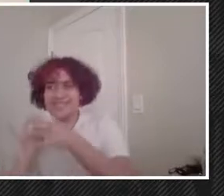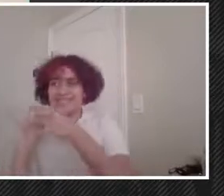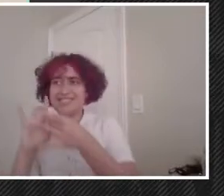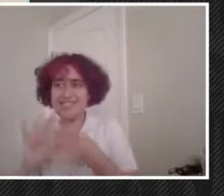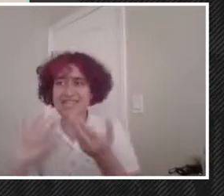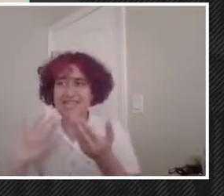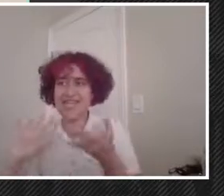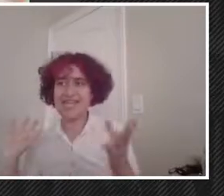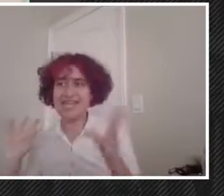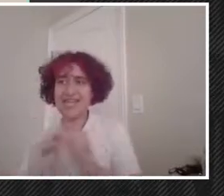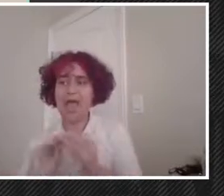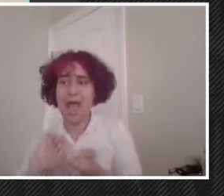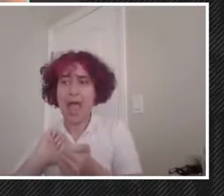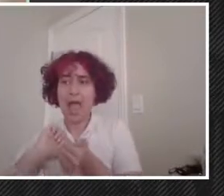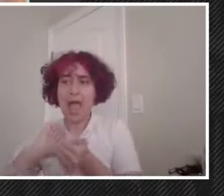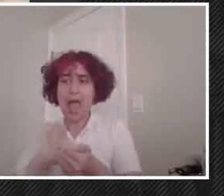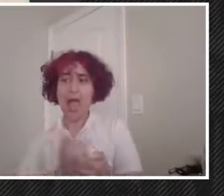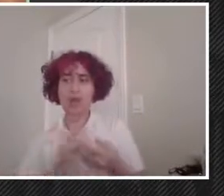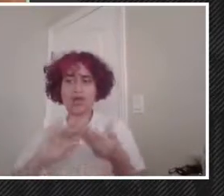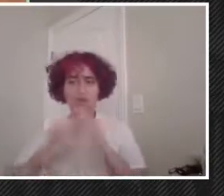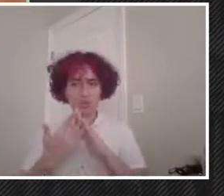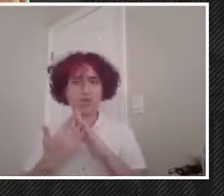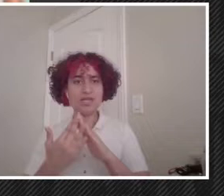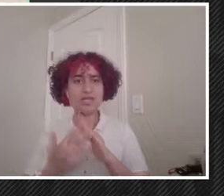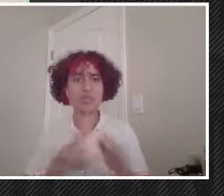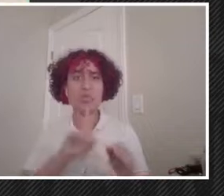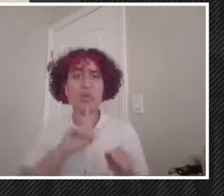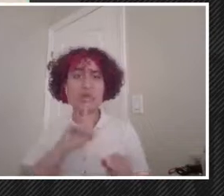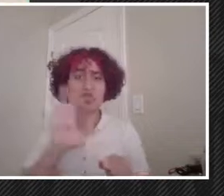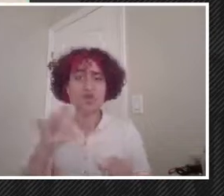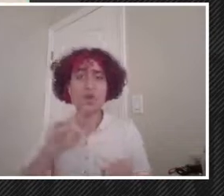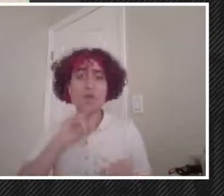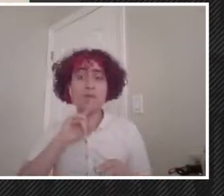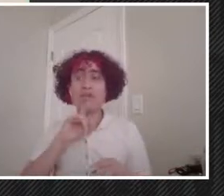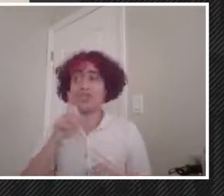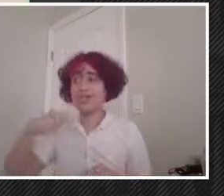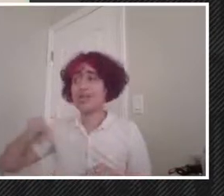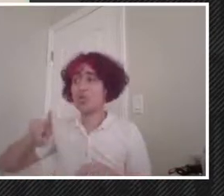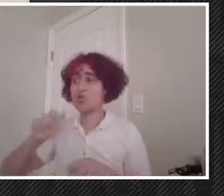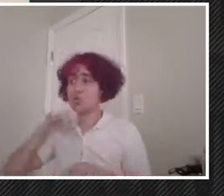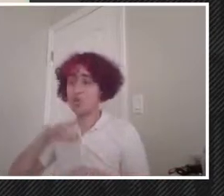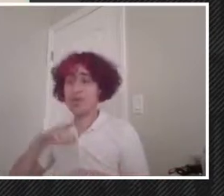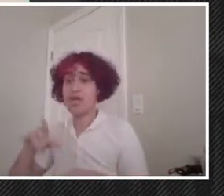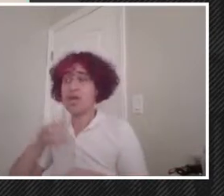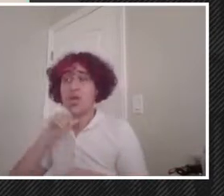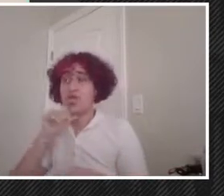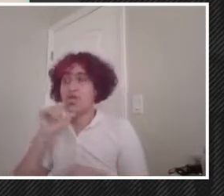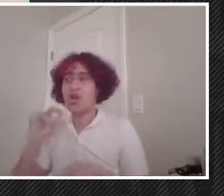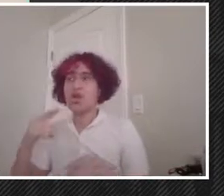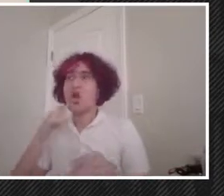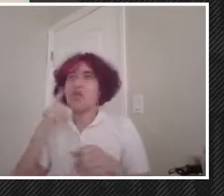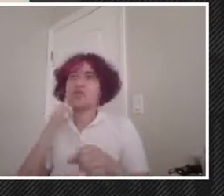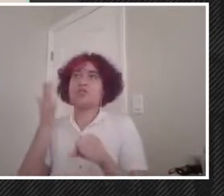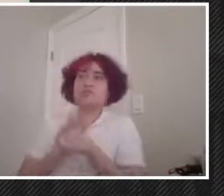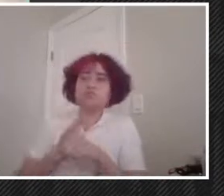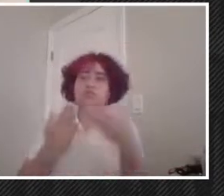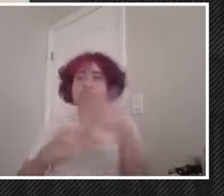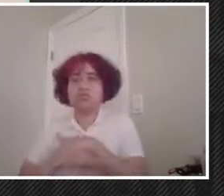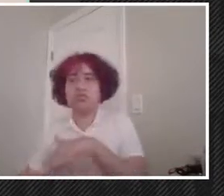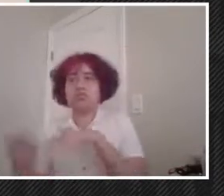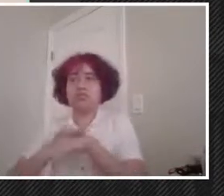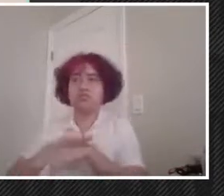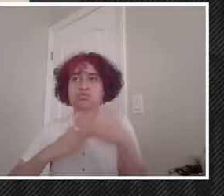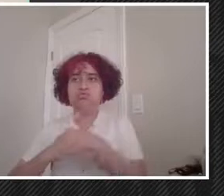America together. We want to make sure that we are making sure that they don't have to be straddled by all this student loan debt. So we want to